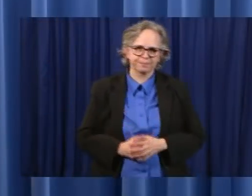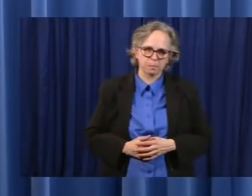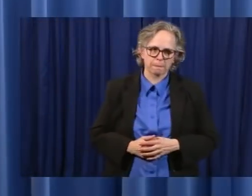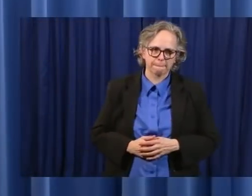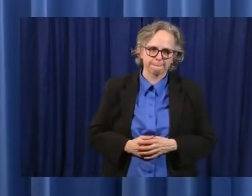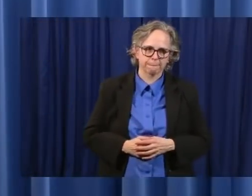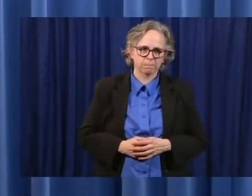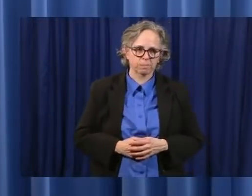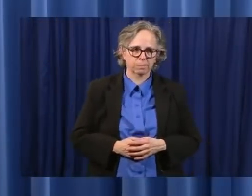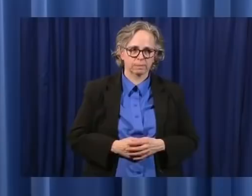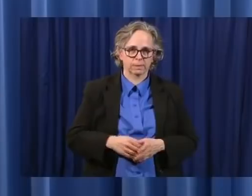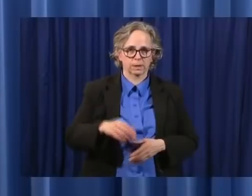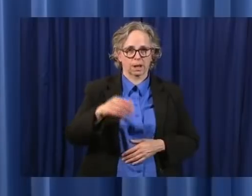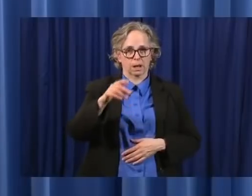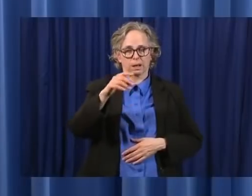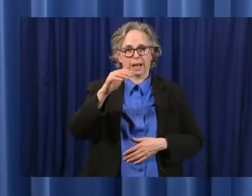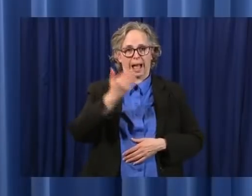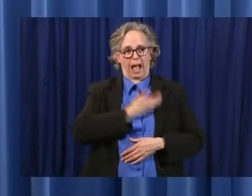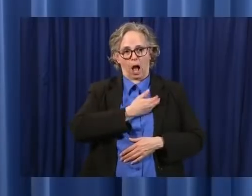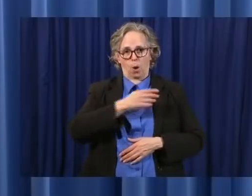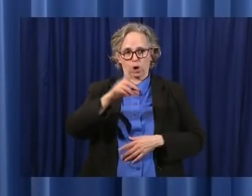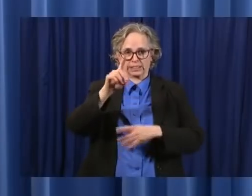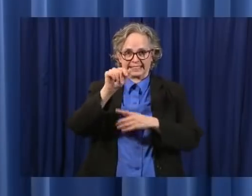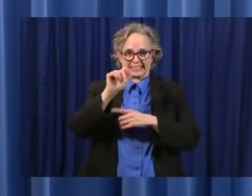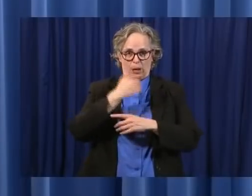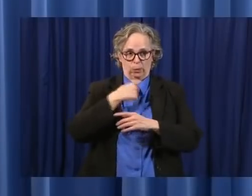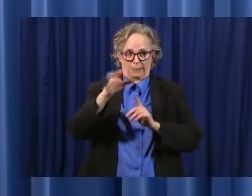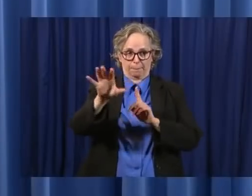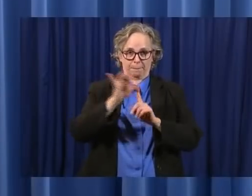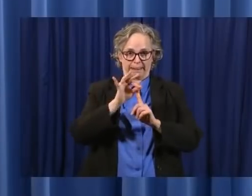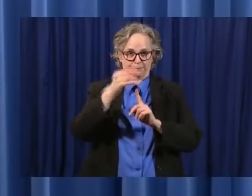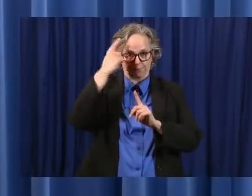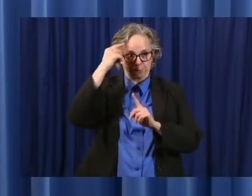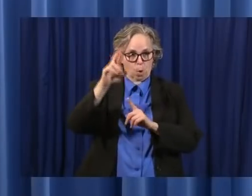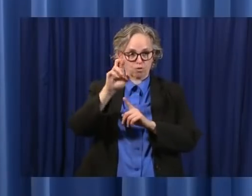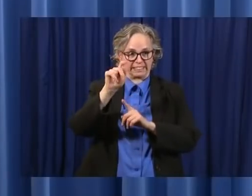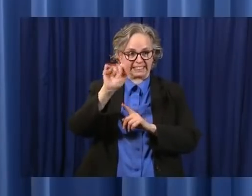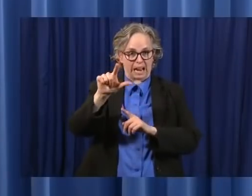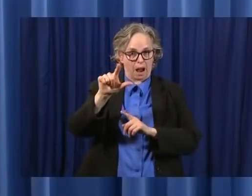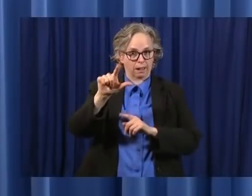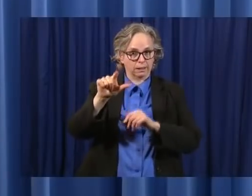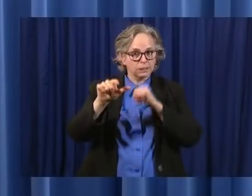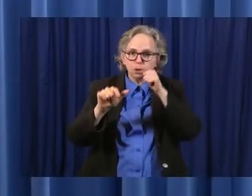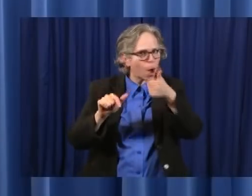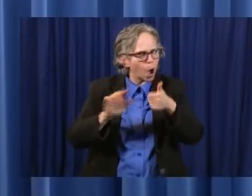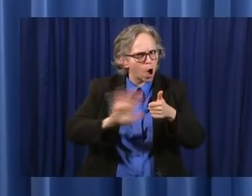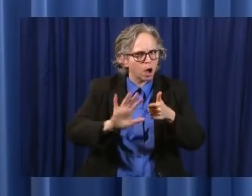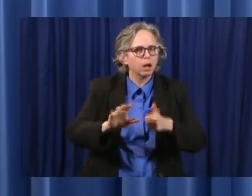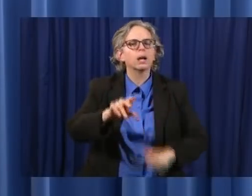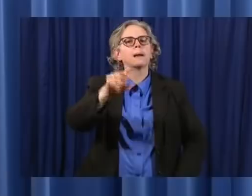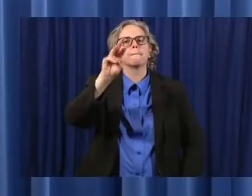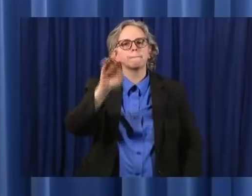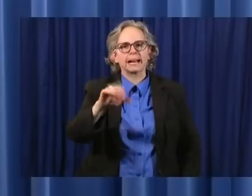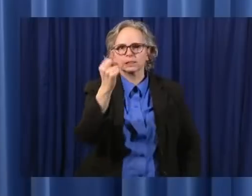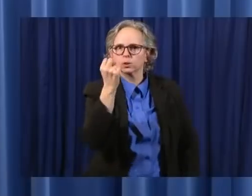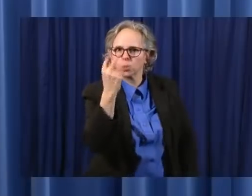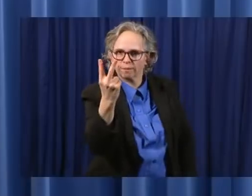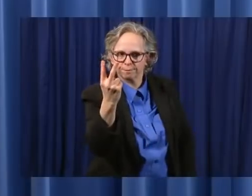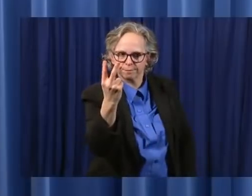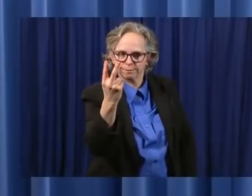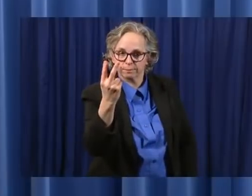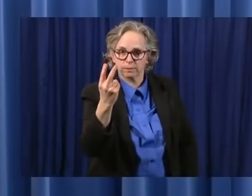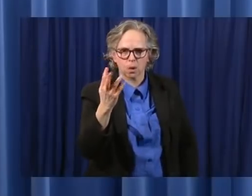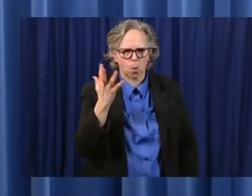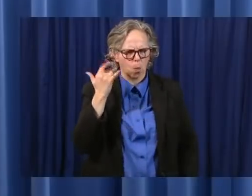was picked for retail stores was May 12th. And what went into that consideration,